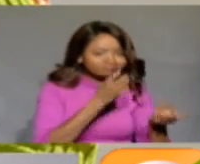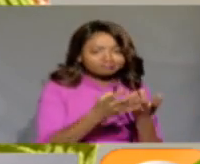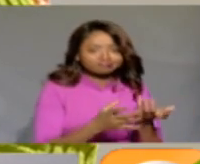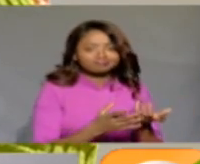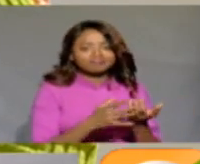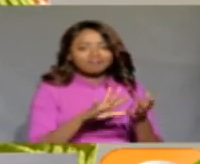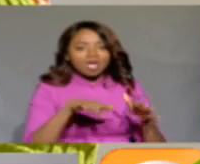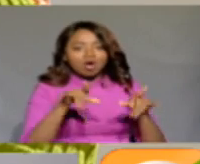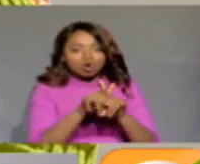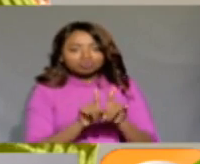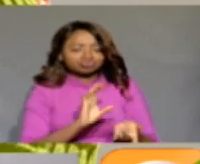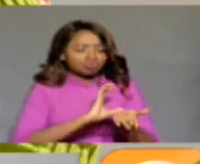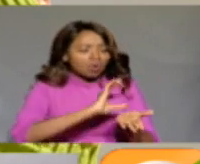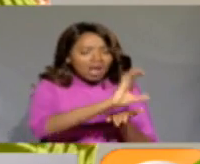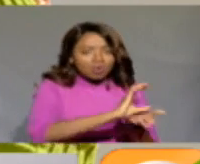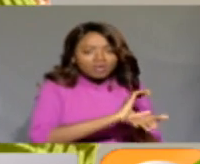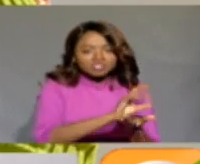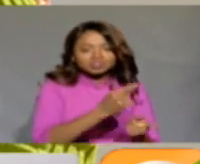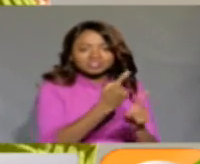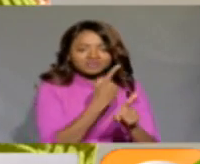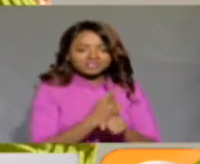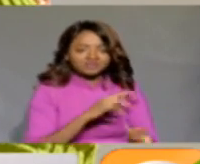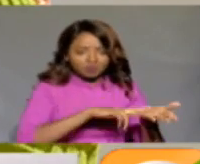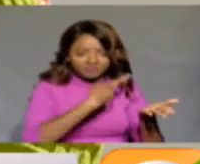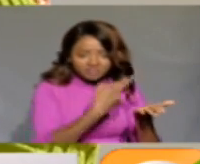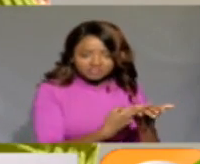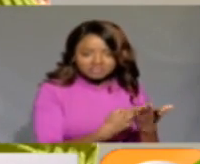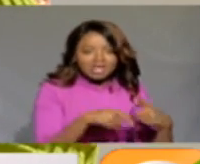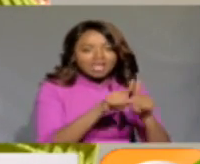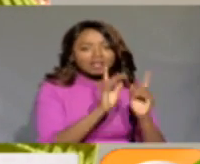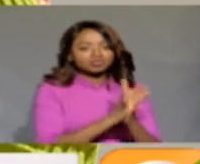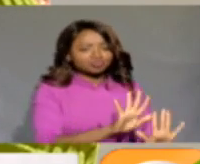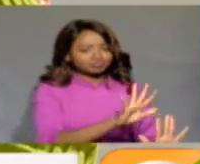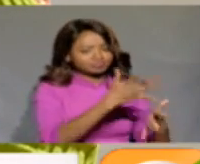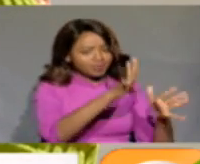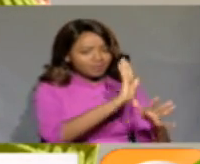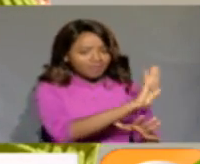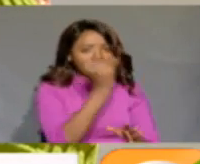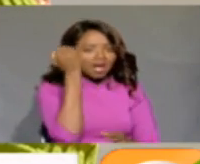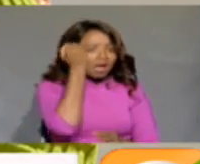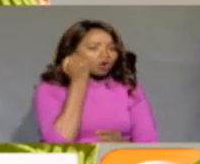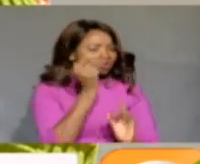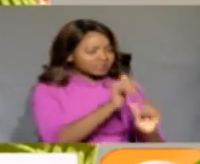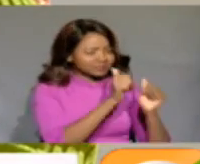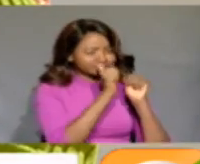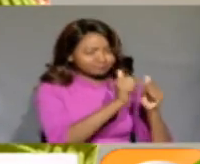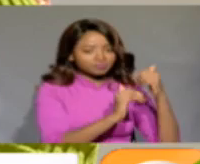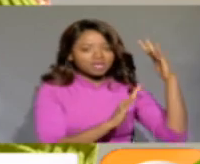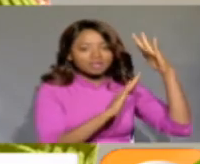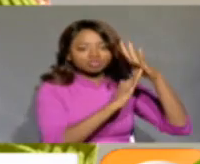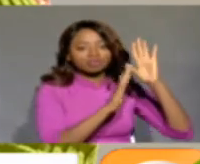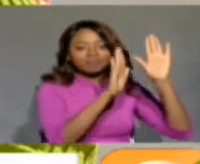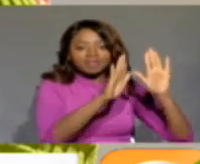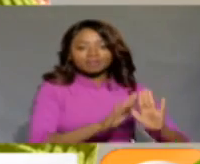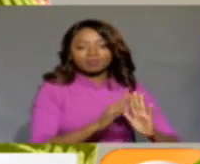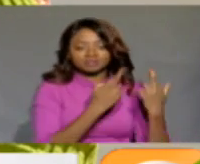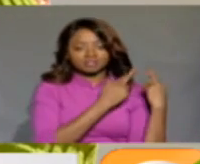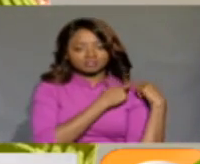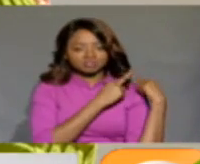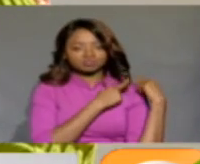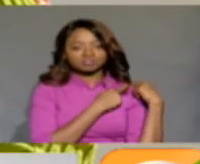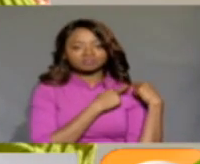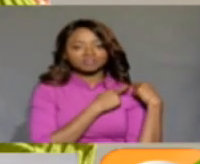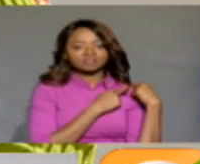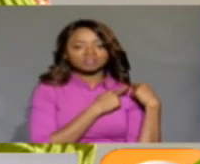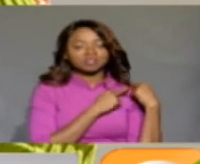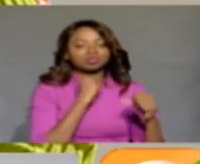budgetary allocations, and especially to appreciate that the judiciary plays a very, very important role among